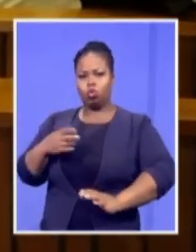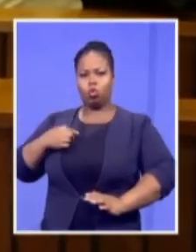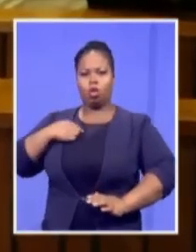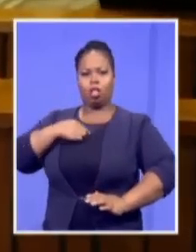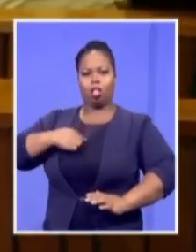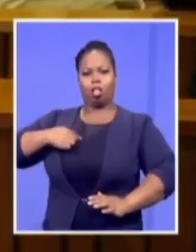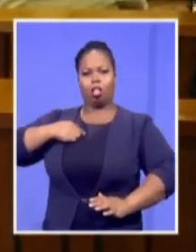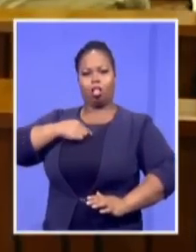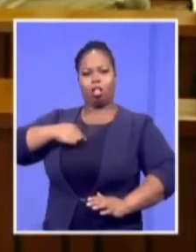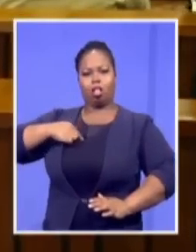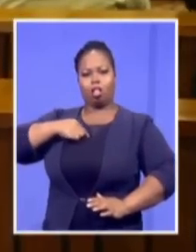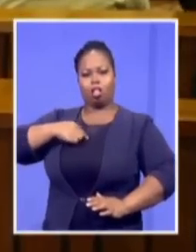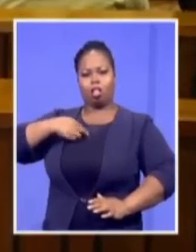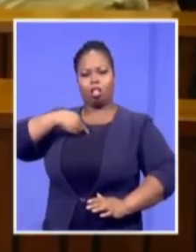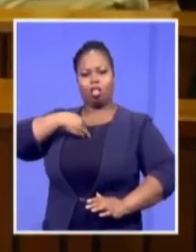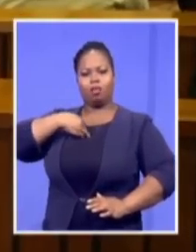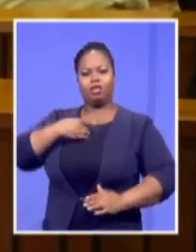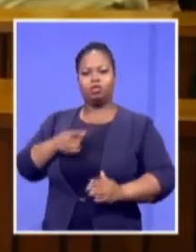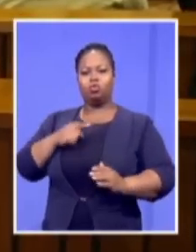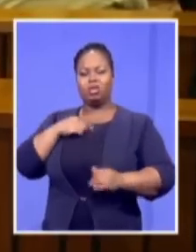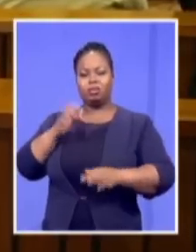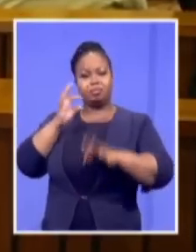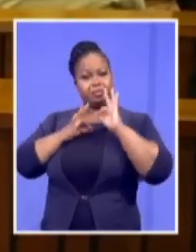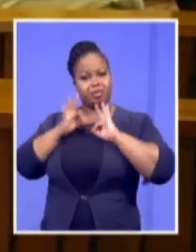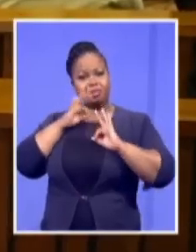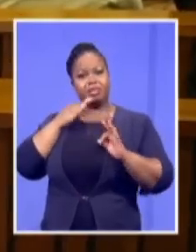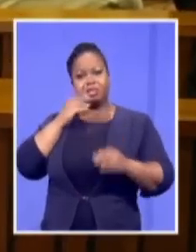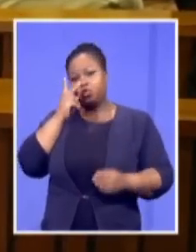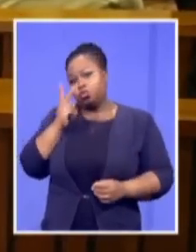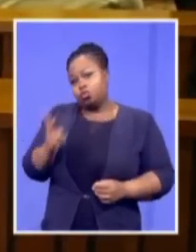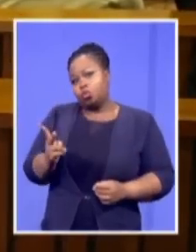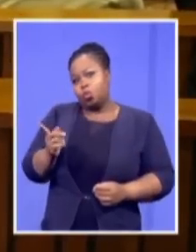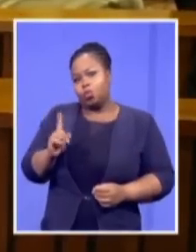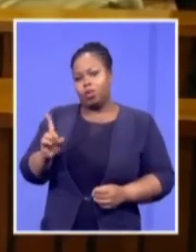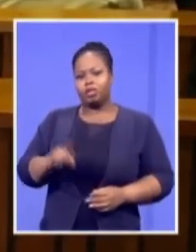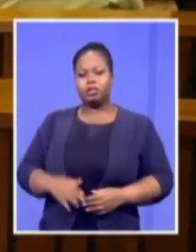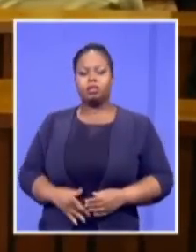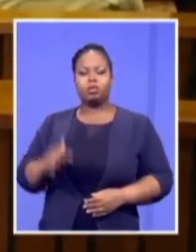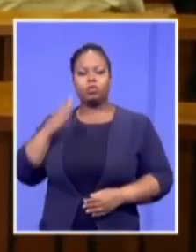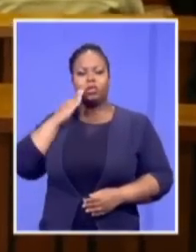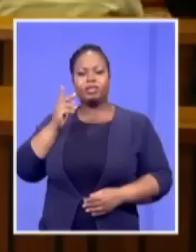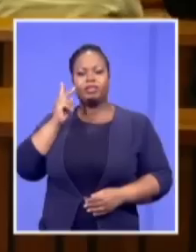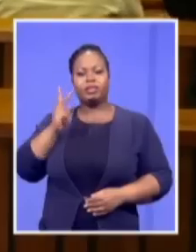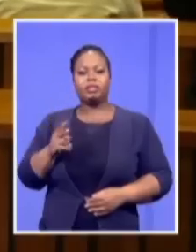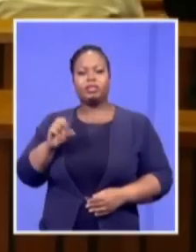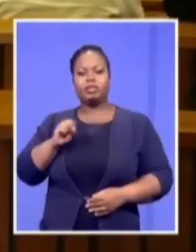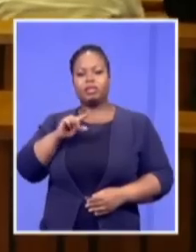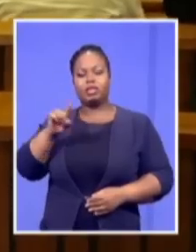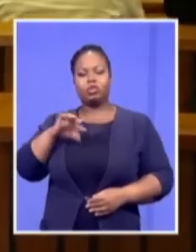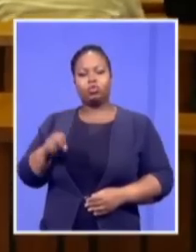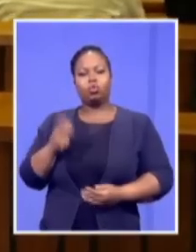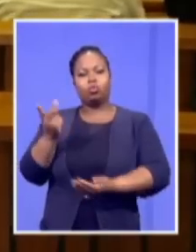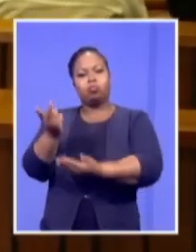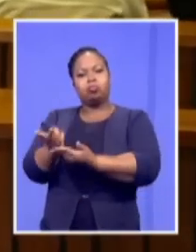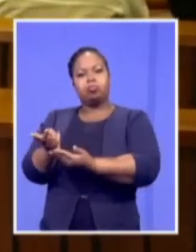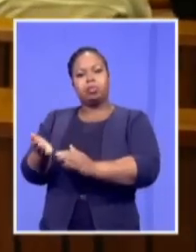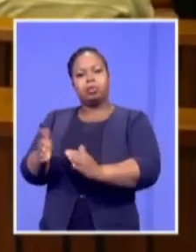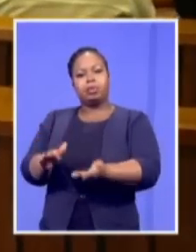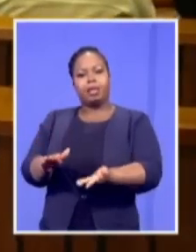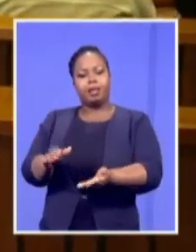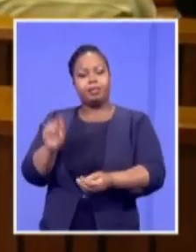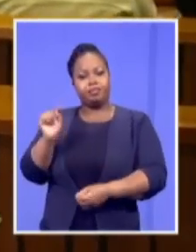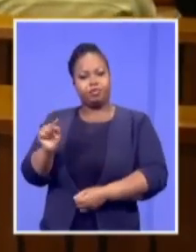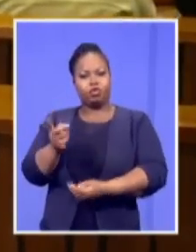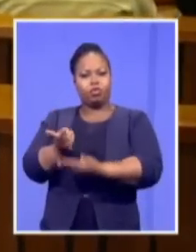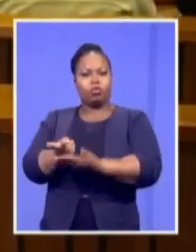hole here. So describing to us what he had seen when he had seen Senzo Meyiwa's lifeless body on